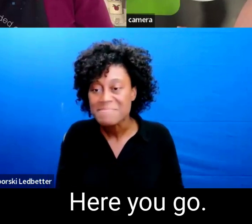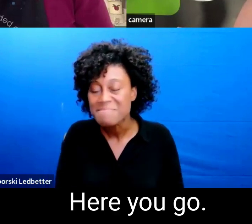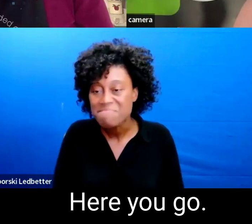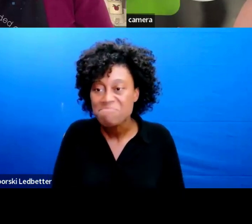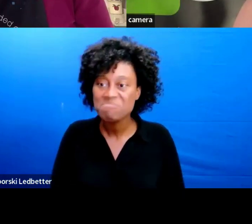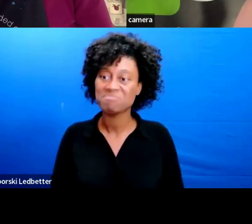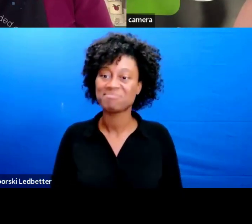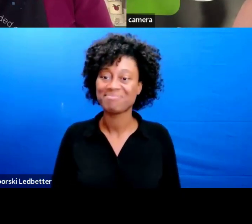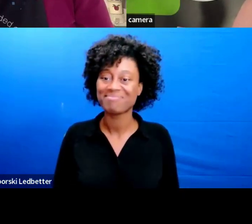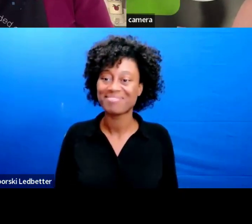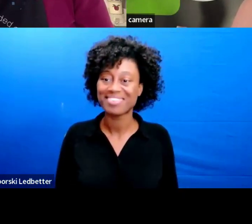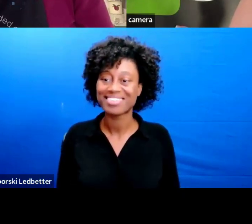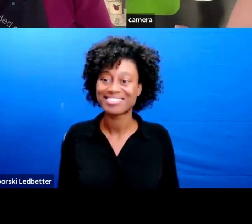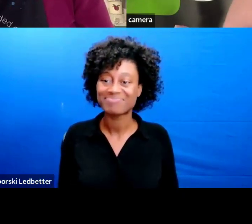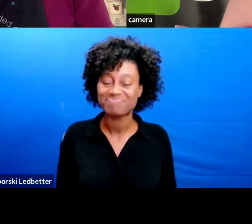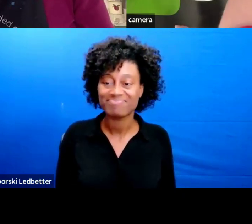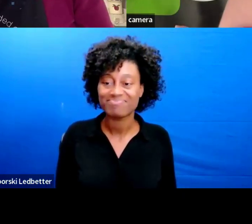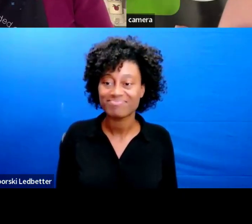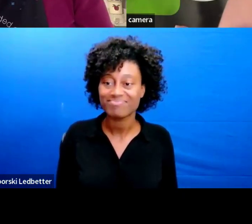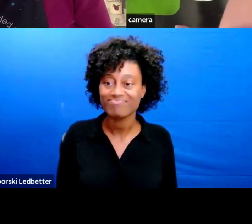Here you go.